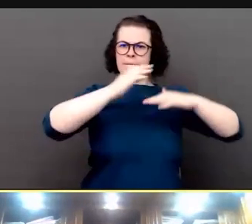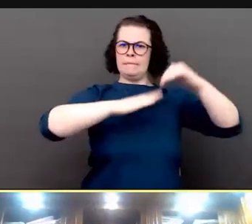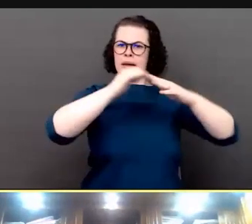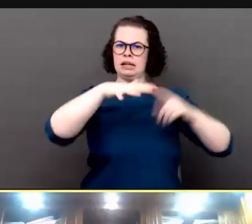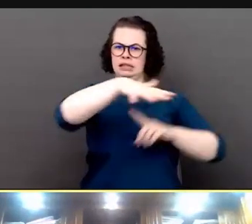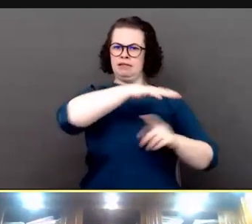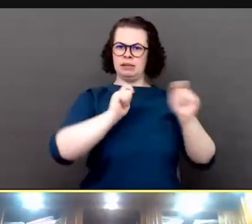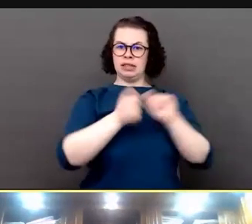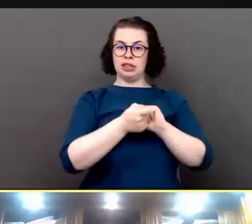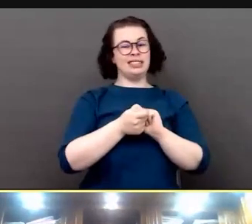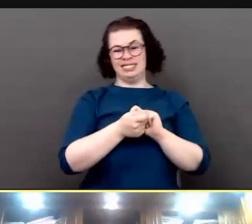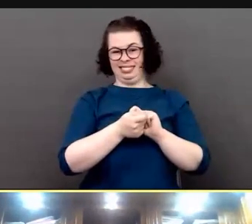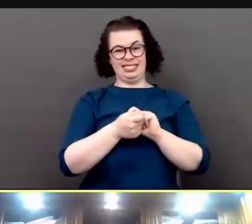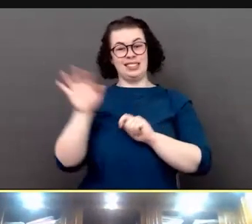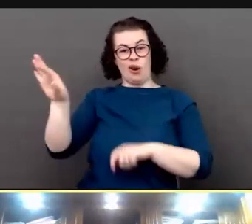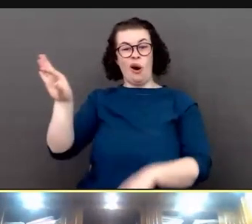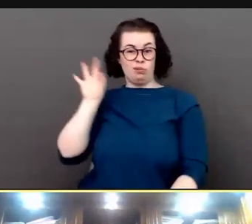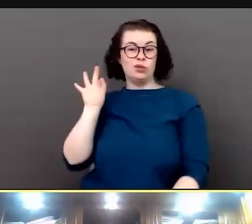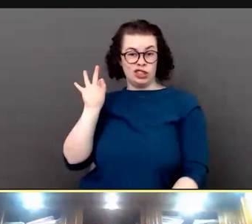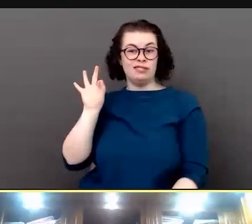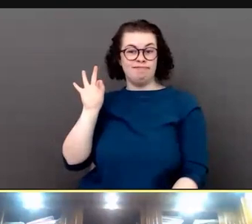the accessibility requirements in the Act